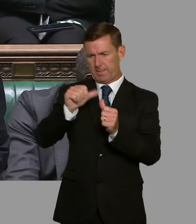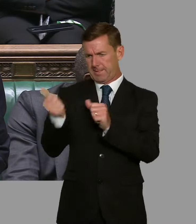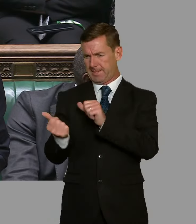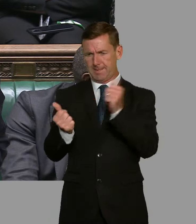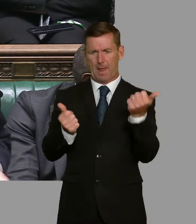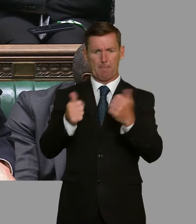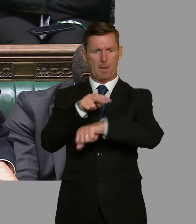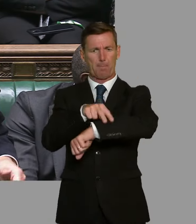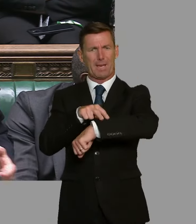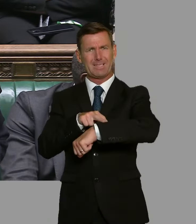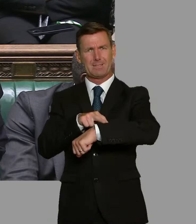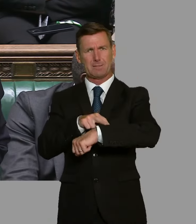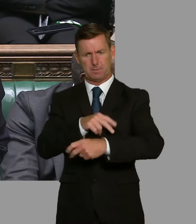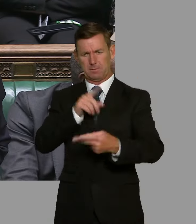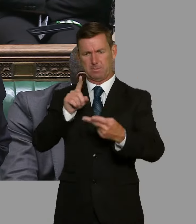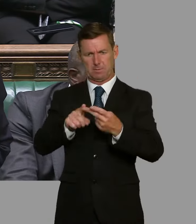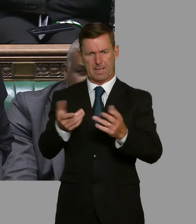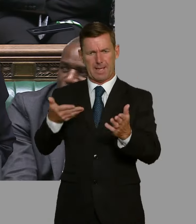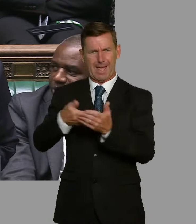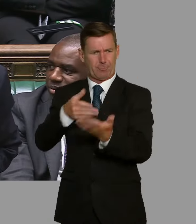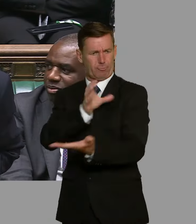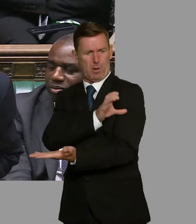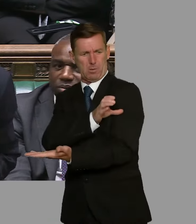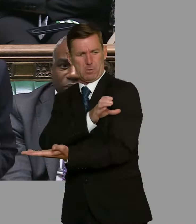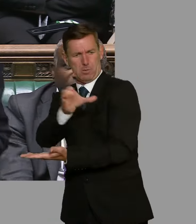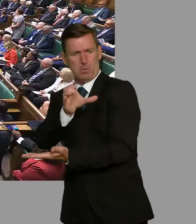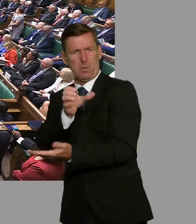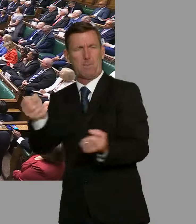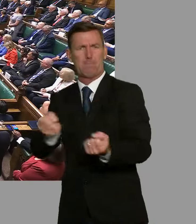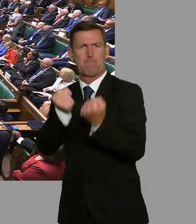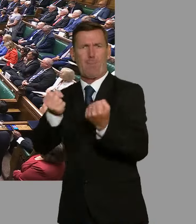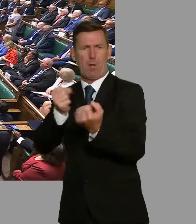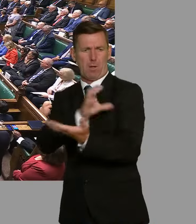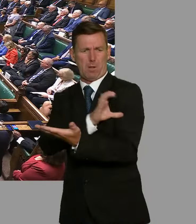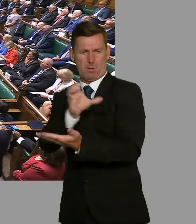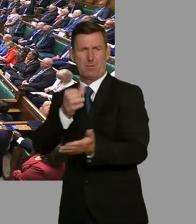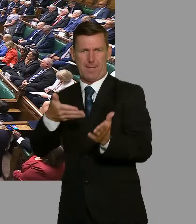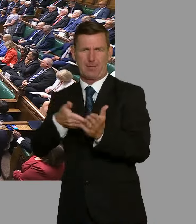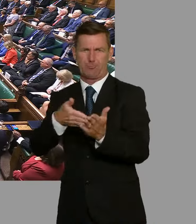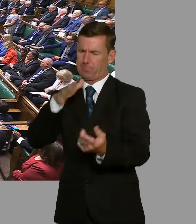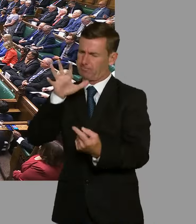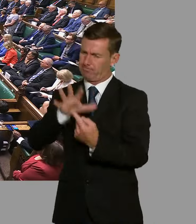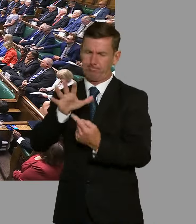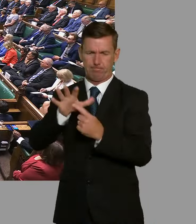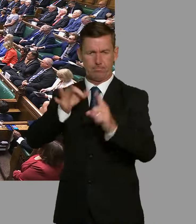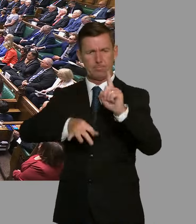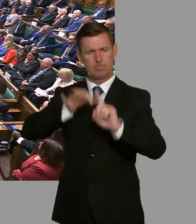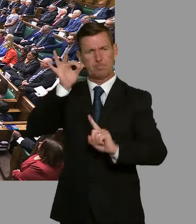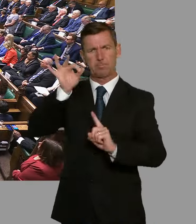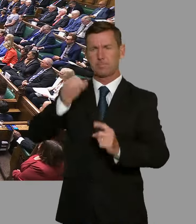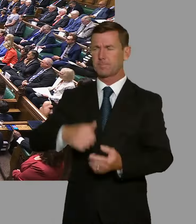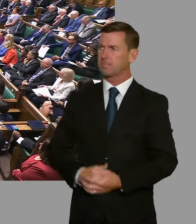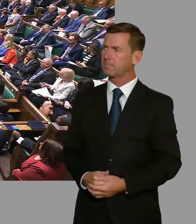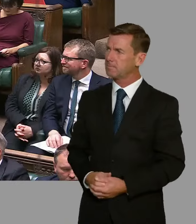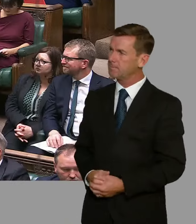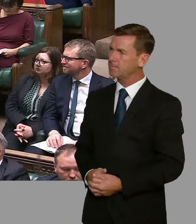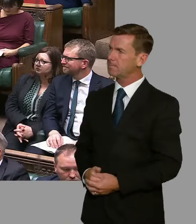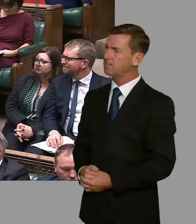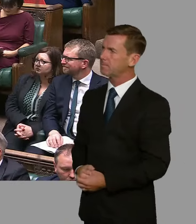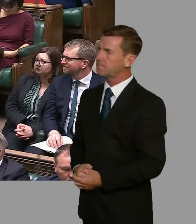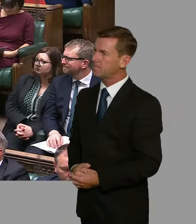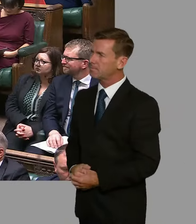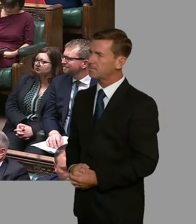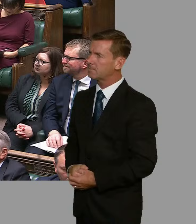they see on the streets effectively. It's very important that we take this seriously. David Burton-Sampson. Thank you, Mr Speaker. This time last